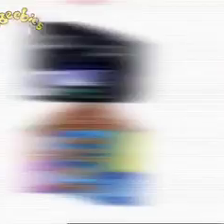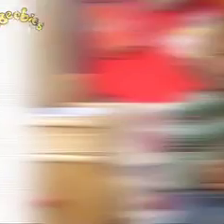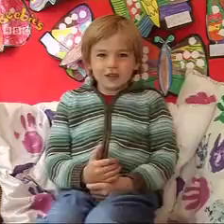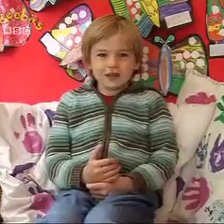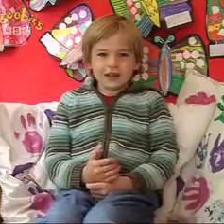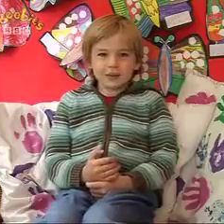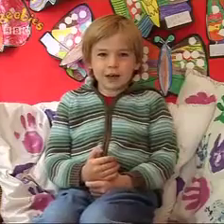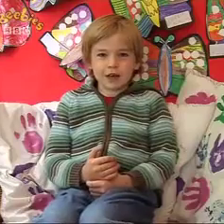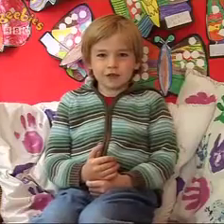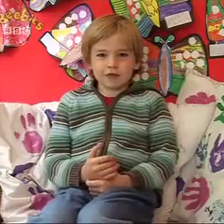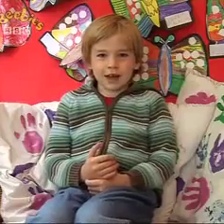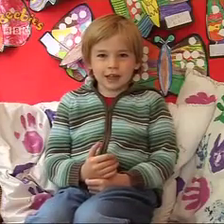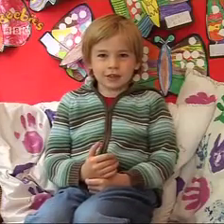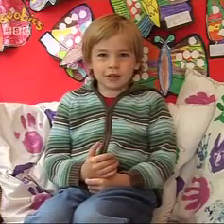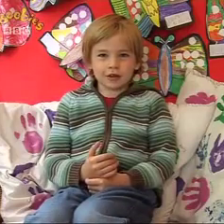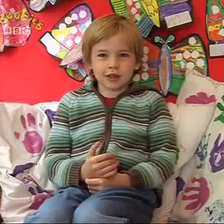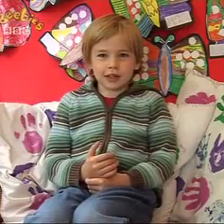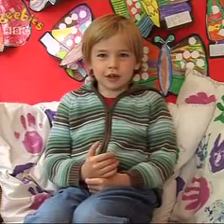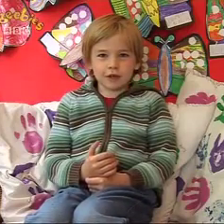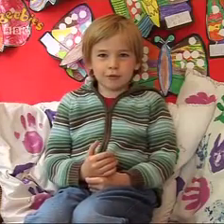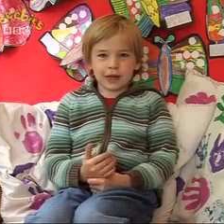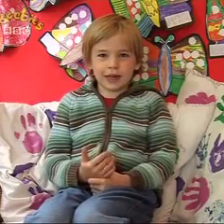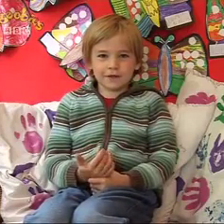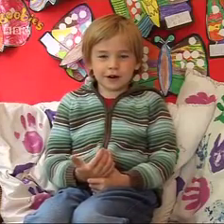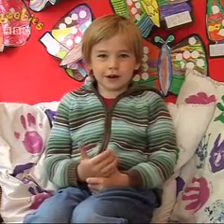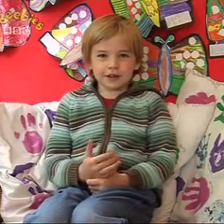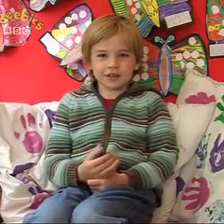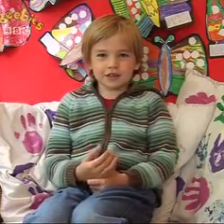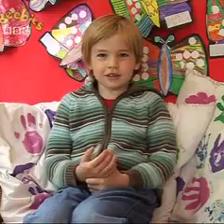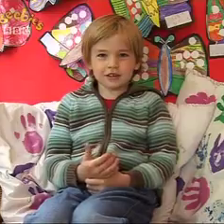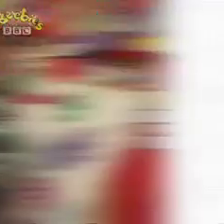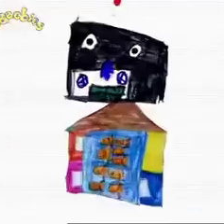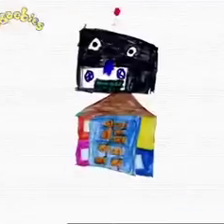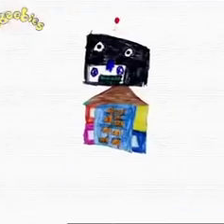his feet are made of trains so he can go really fast